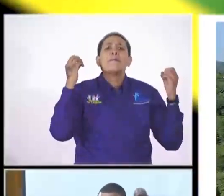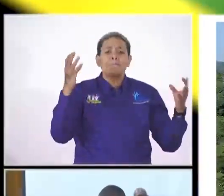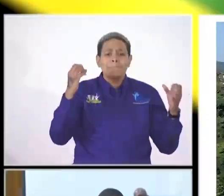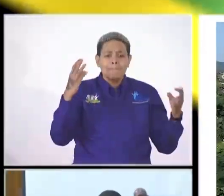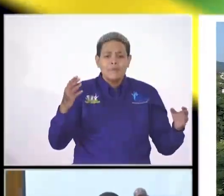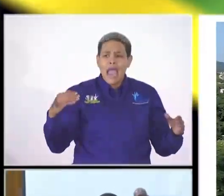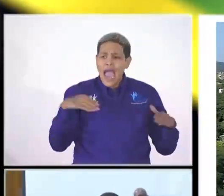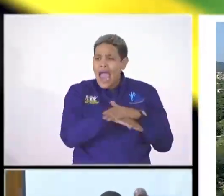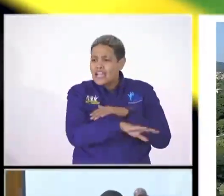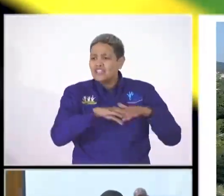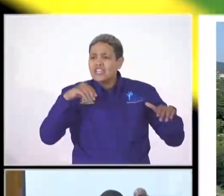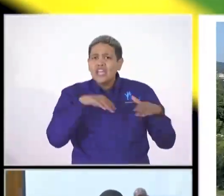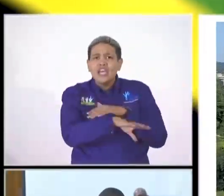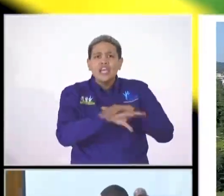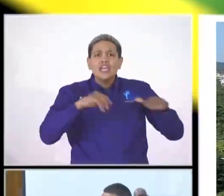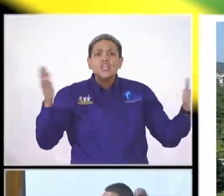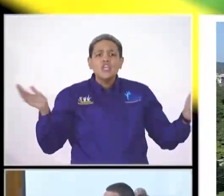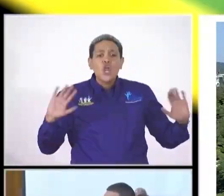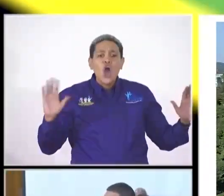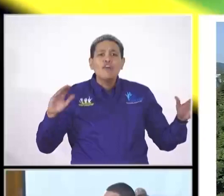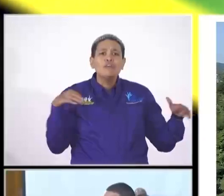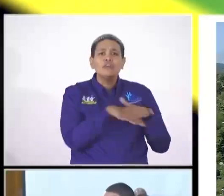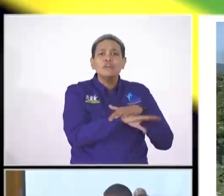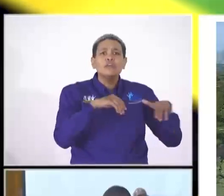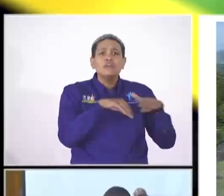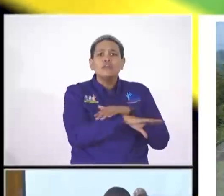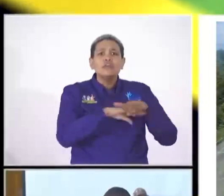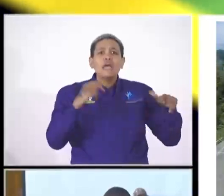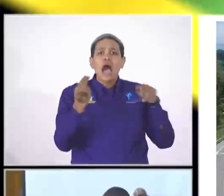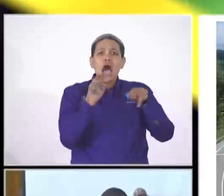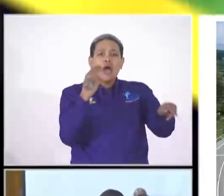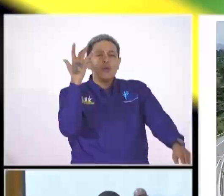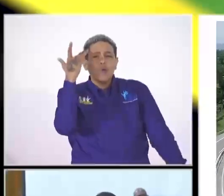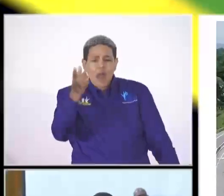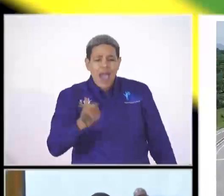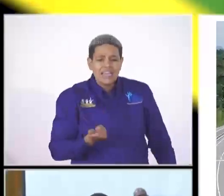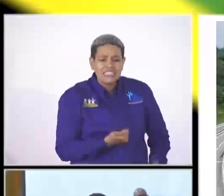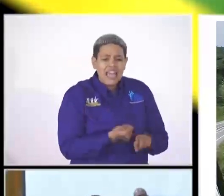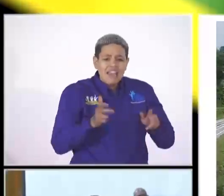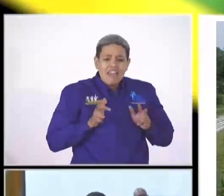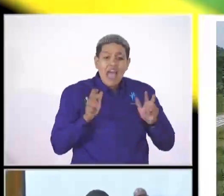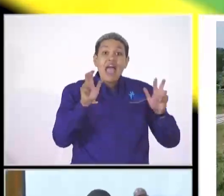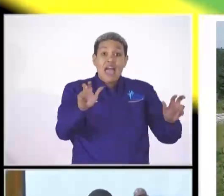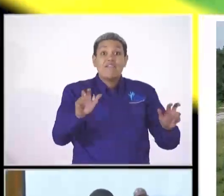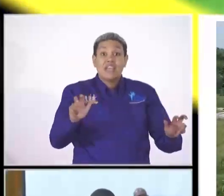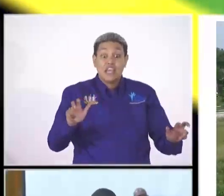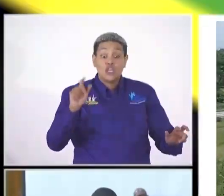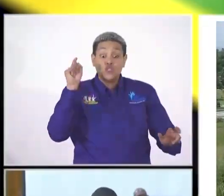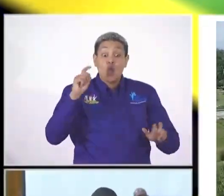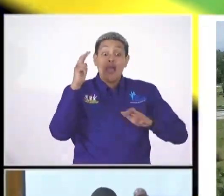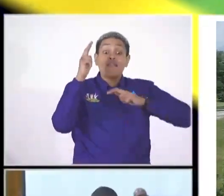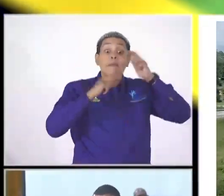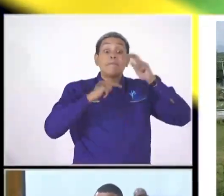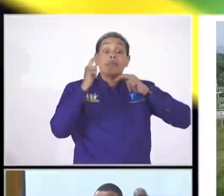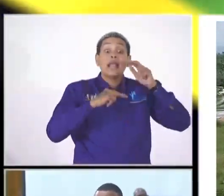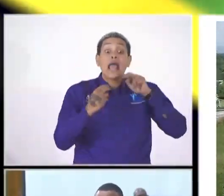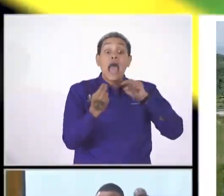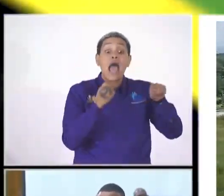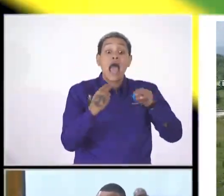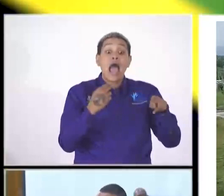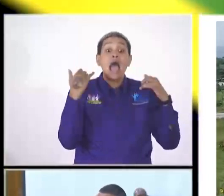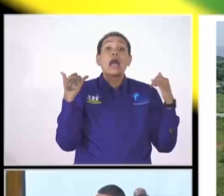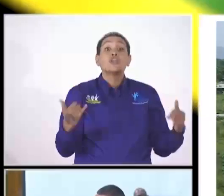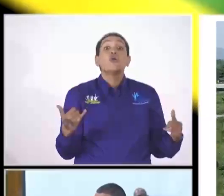entry and exit onto the highway? An investment that should have been a highway has now become a